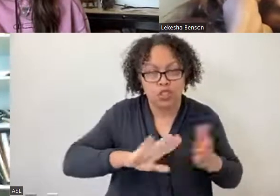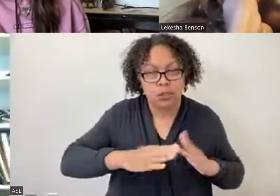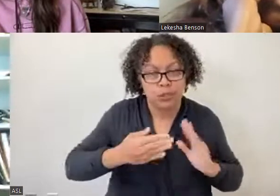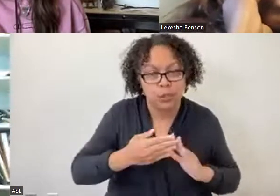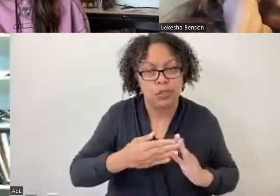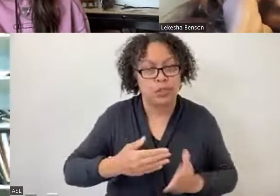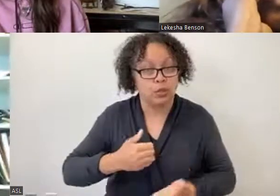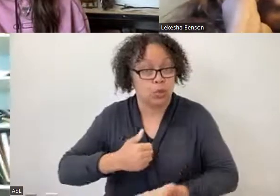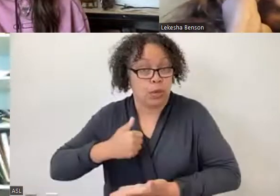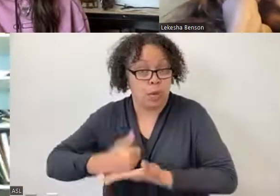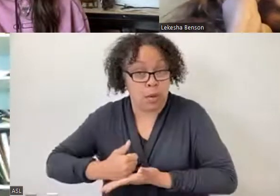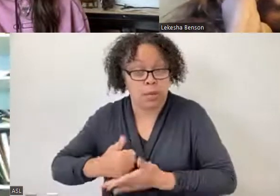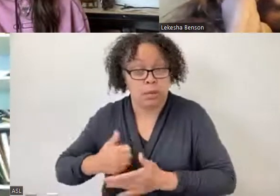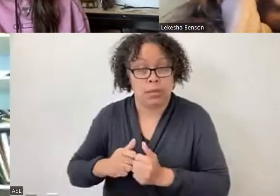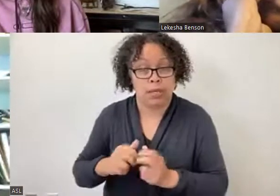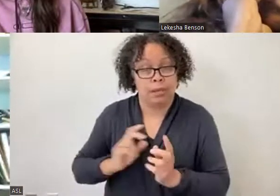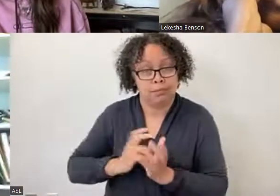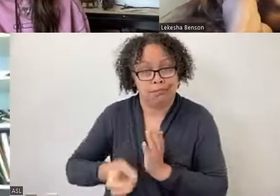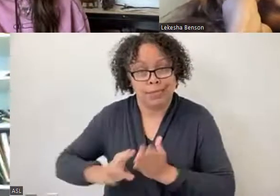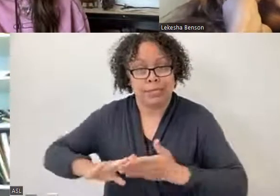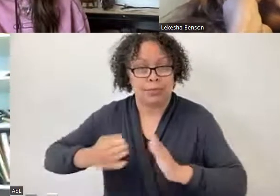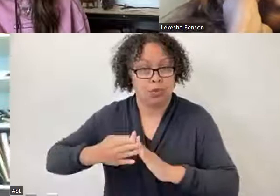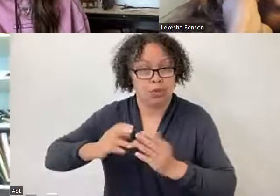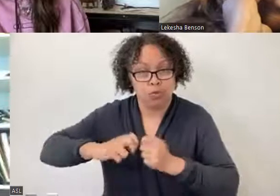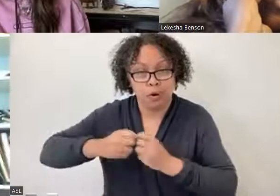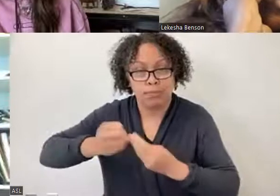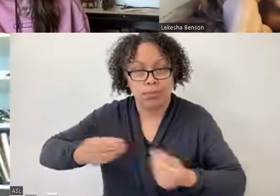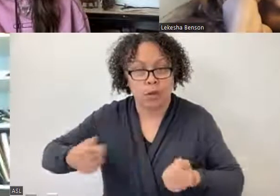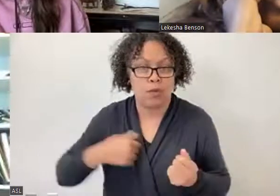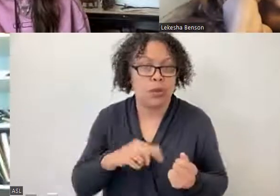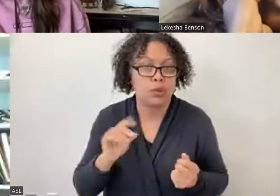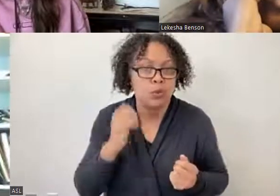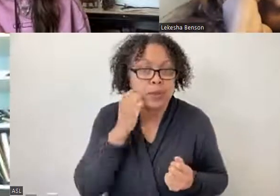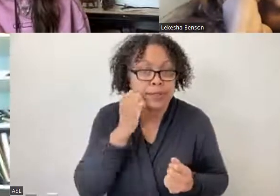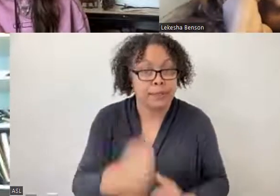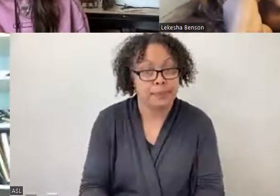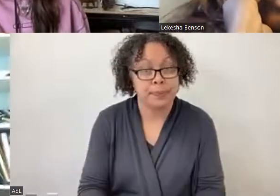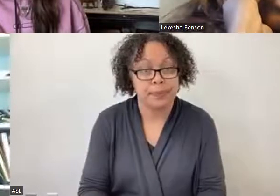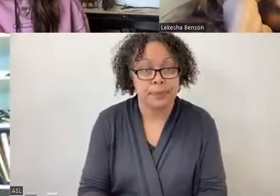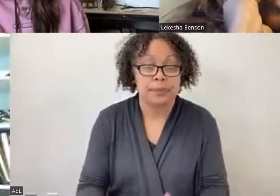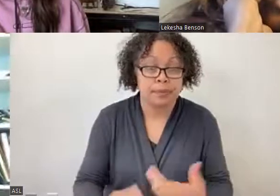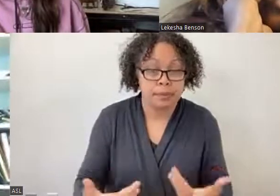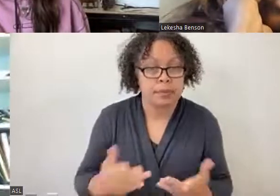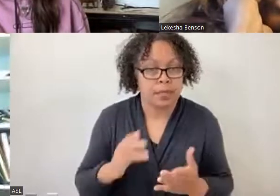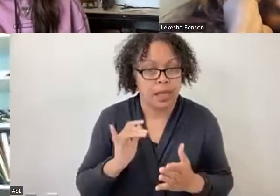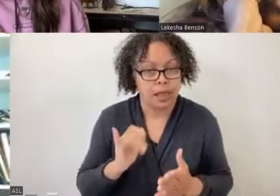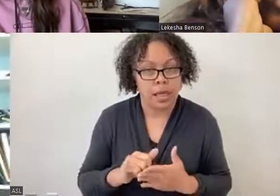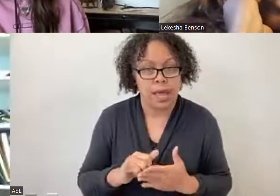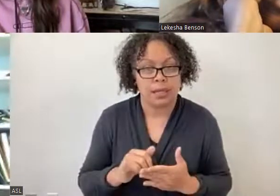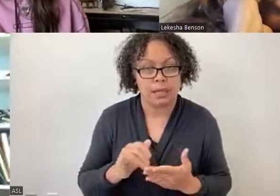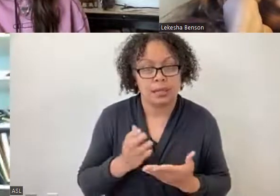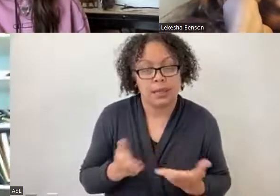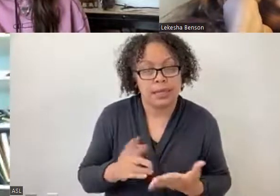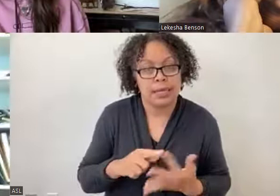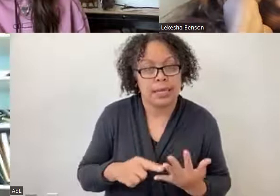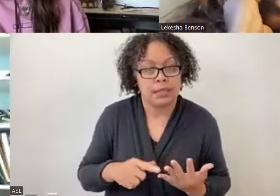us with the boots on the ground problem solving that we do on a day-to-day basis. So those would be the things that I